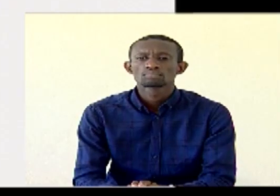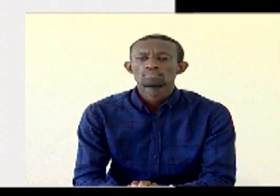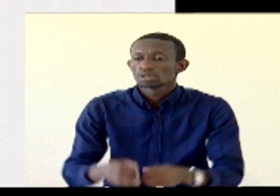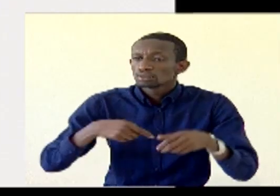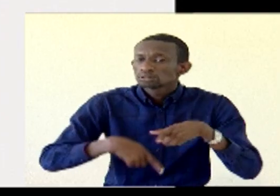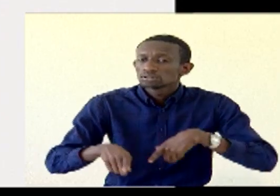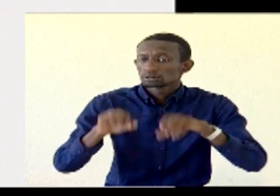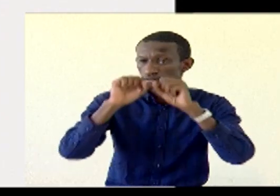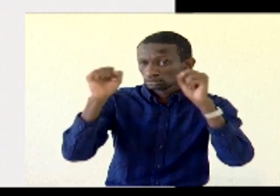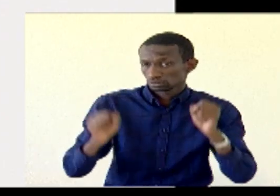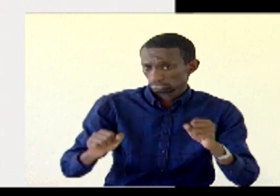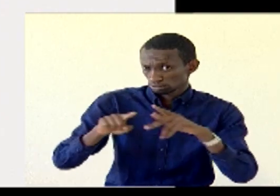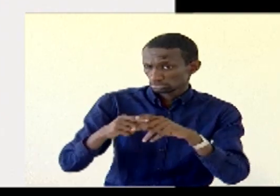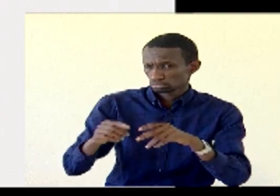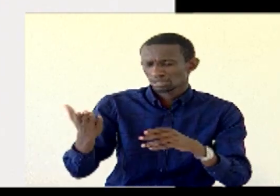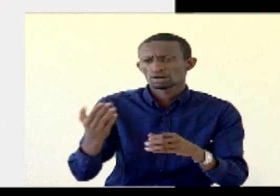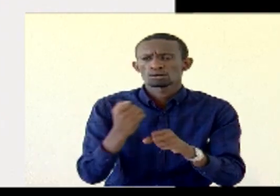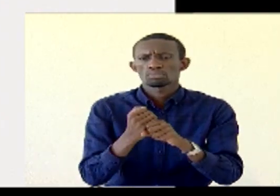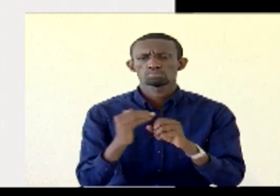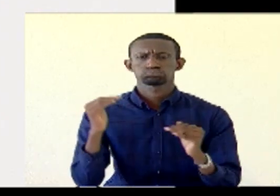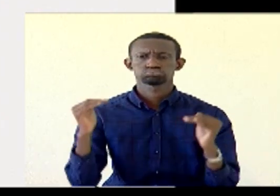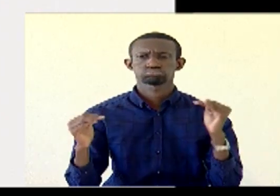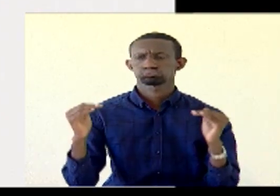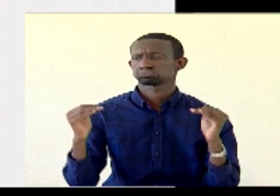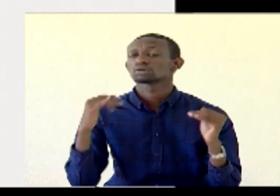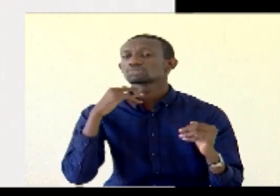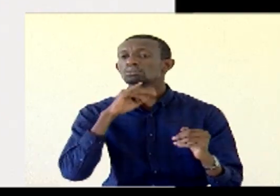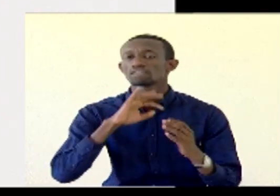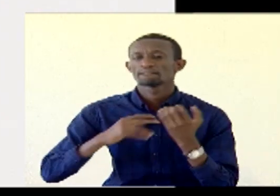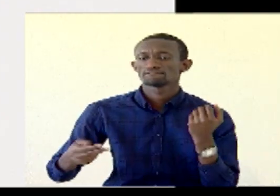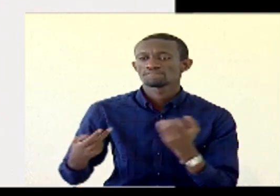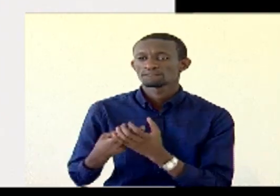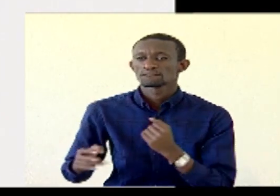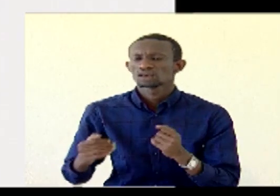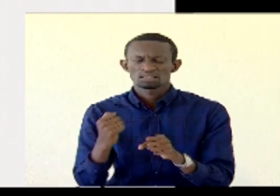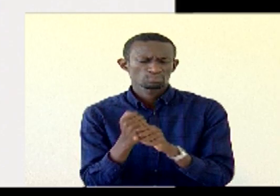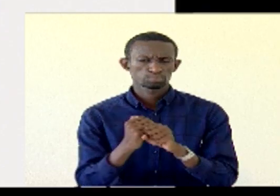keeps everything balanced by removing waste products. So if I say it keeps a